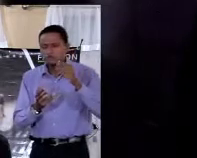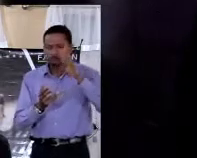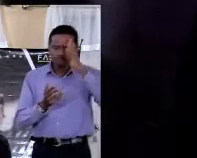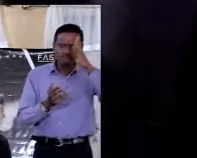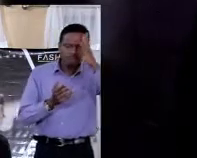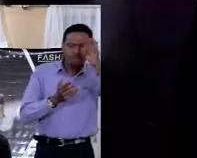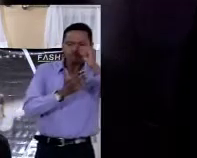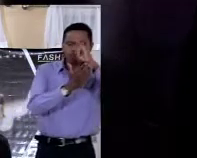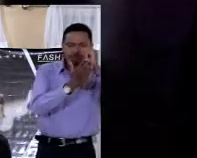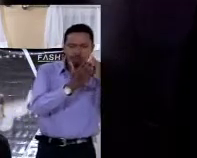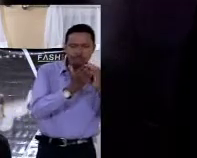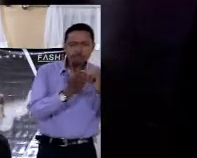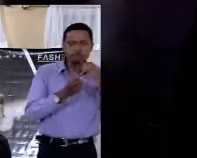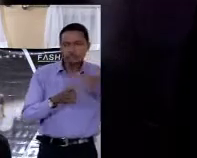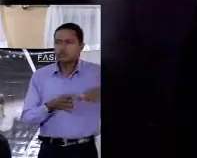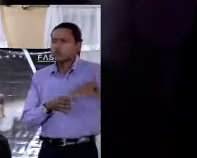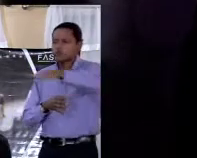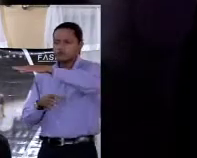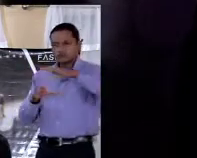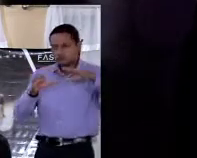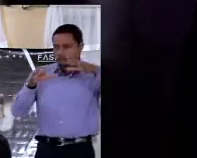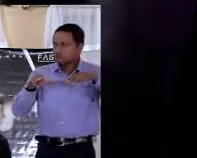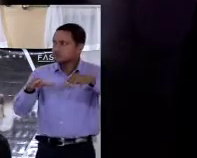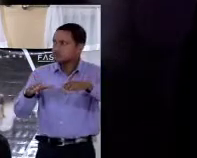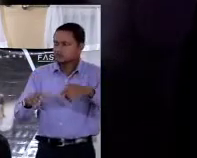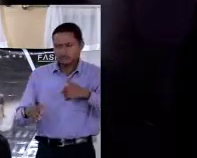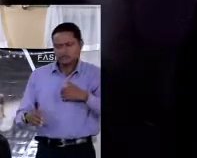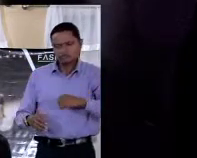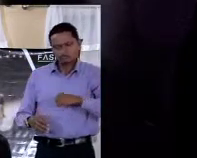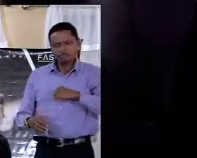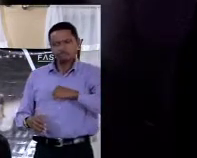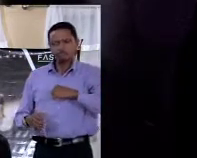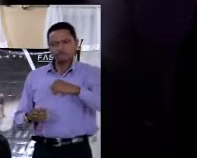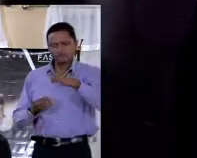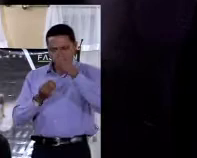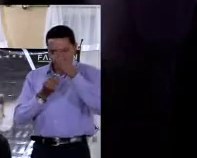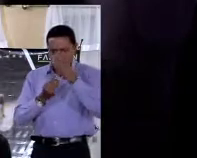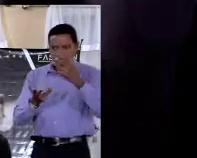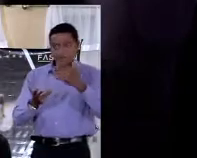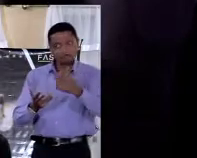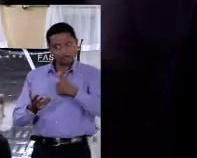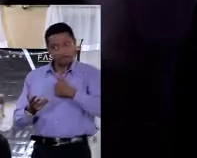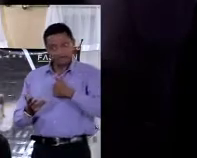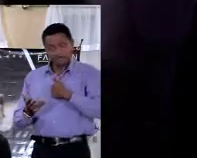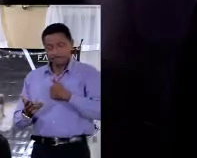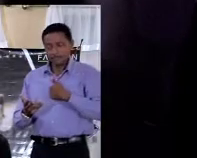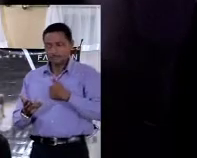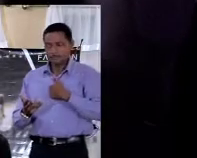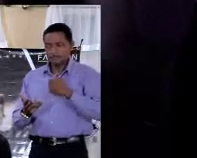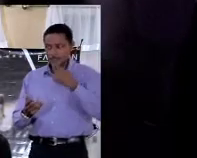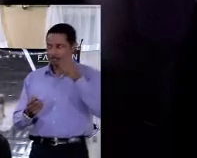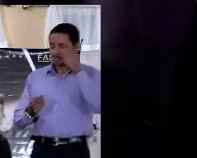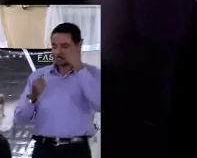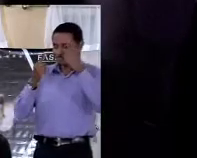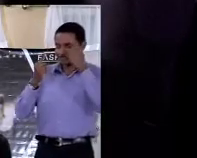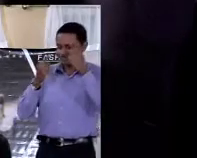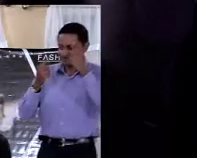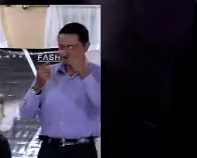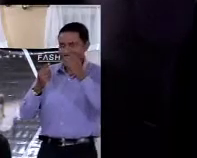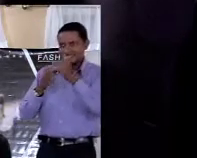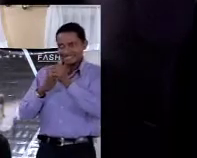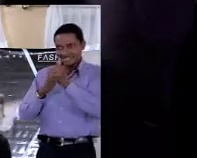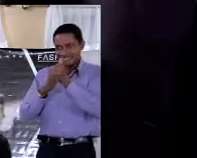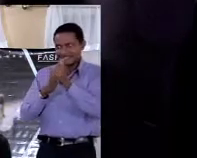to say that I have, well, in a way, spearheaded a thought that there is